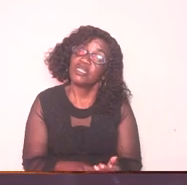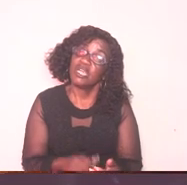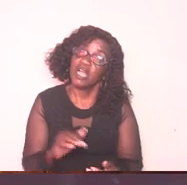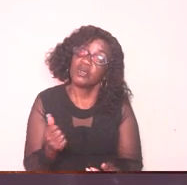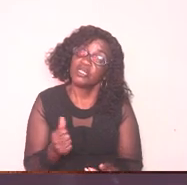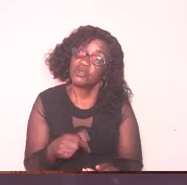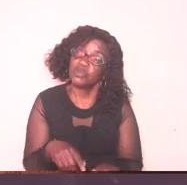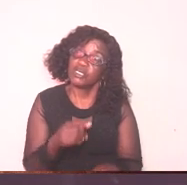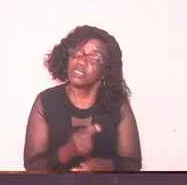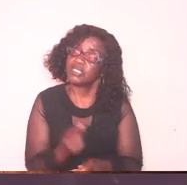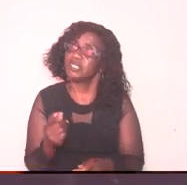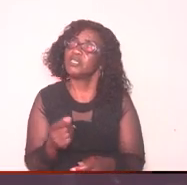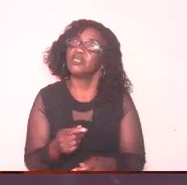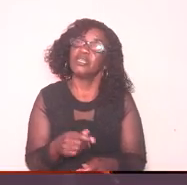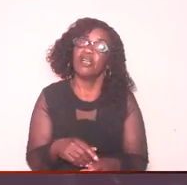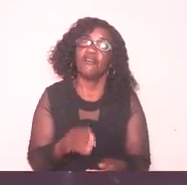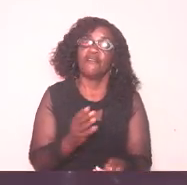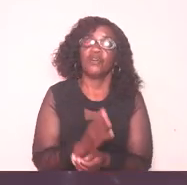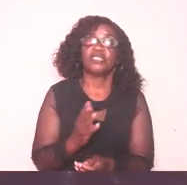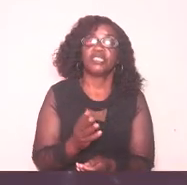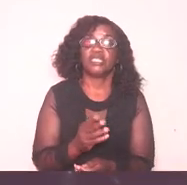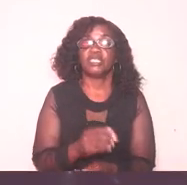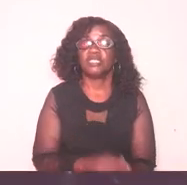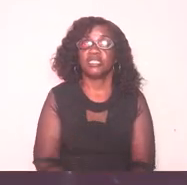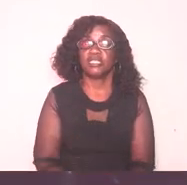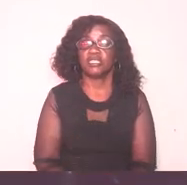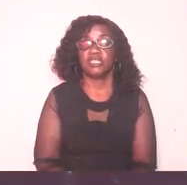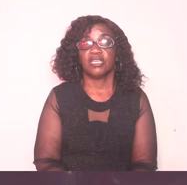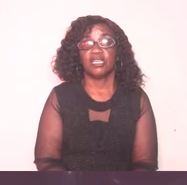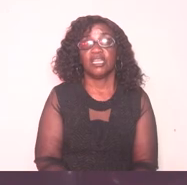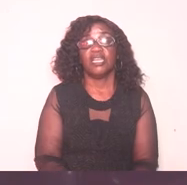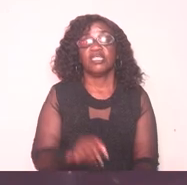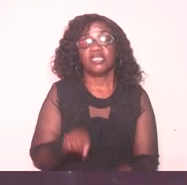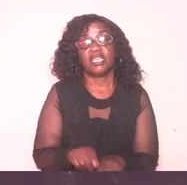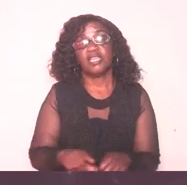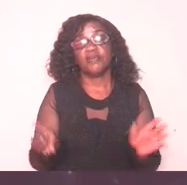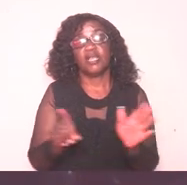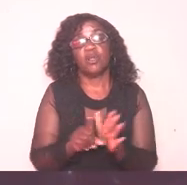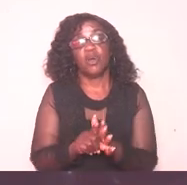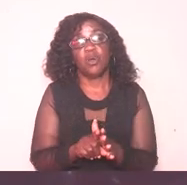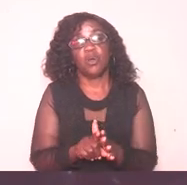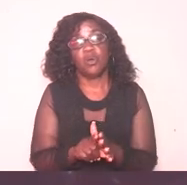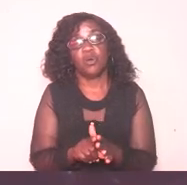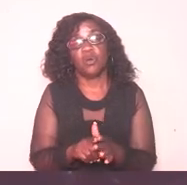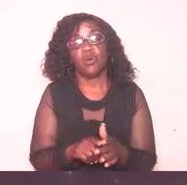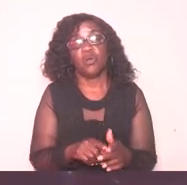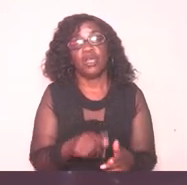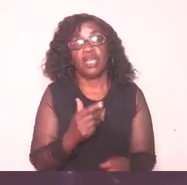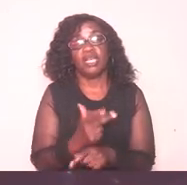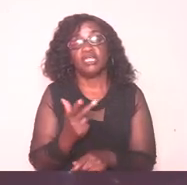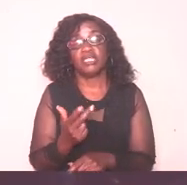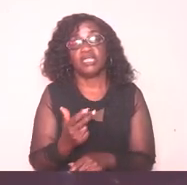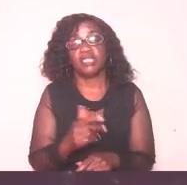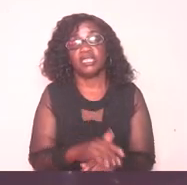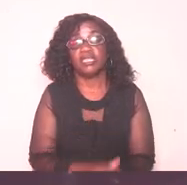to statistic, is 14 years for men and 15 years for women. We think that a law that says, oh my God, sexual consent should be at 18, doesn't